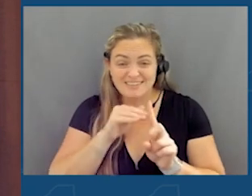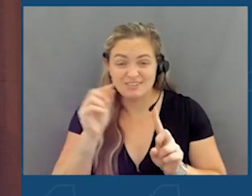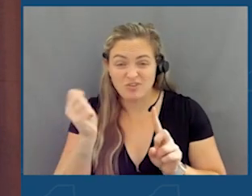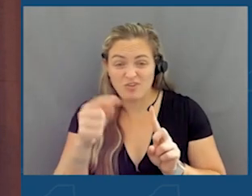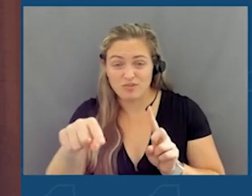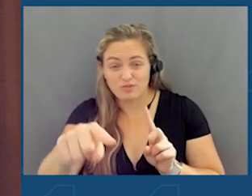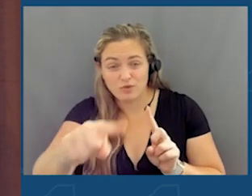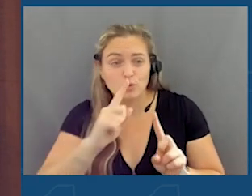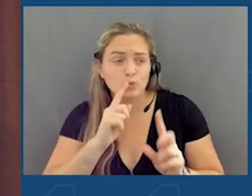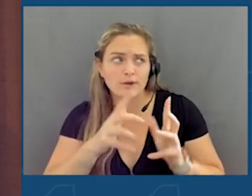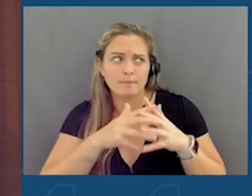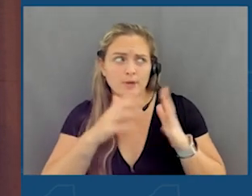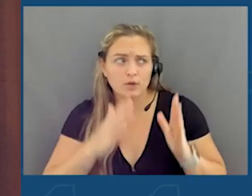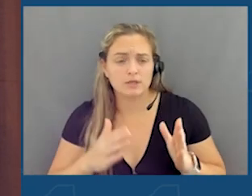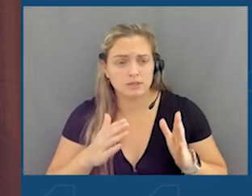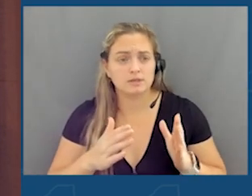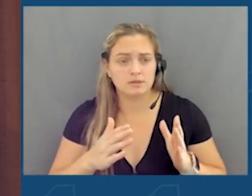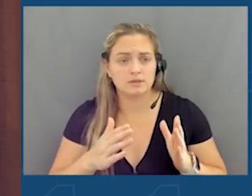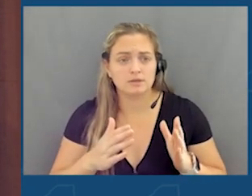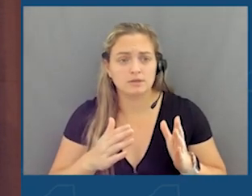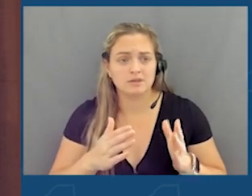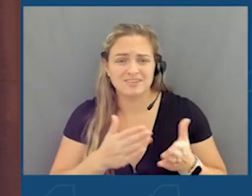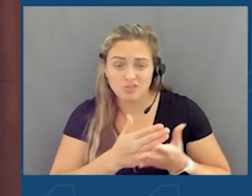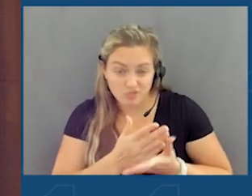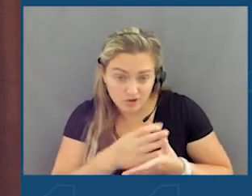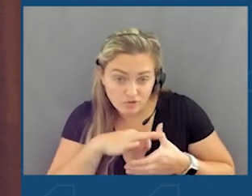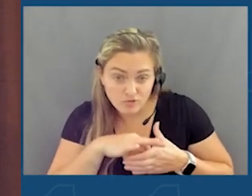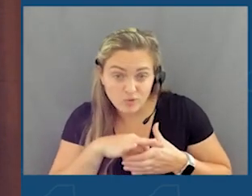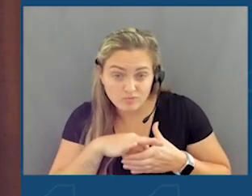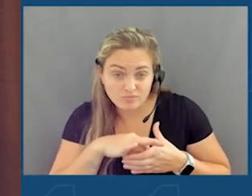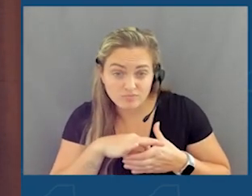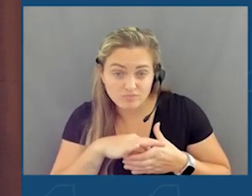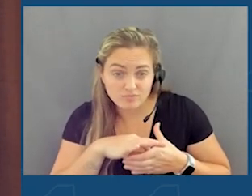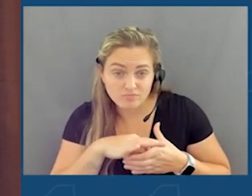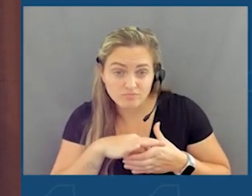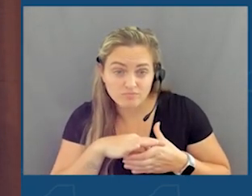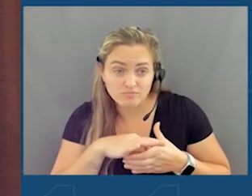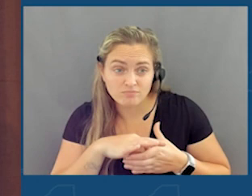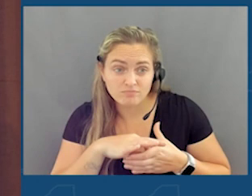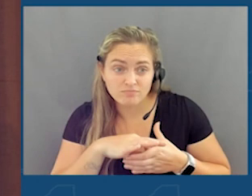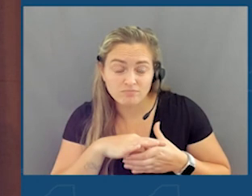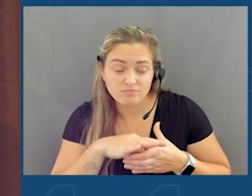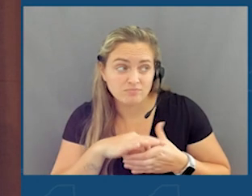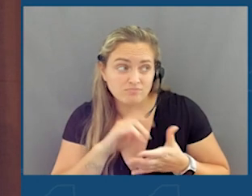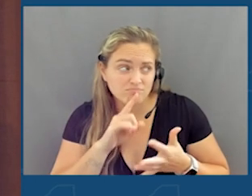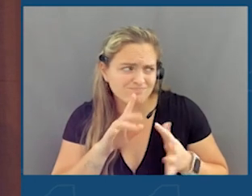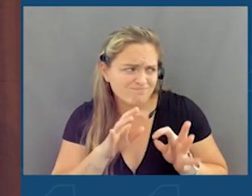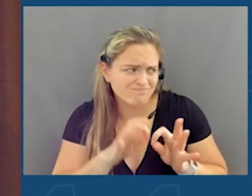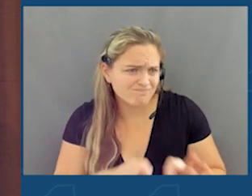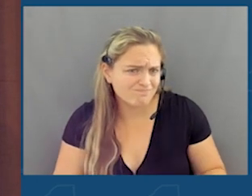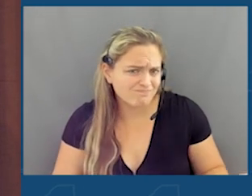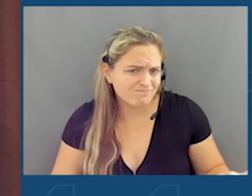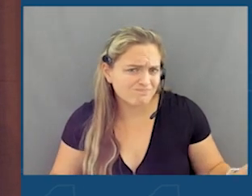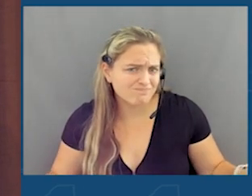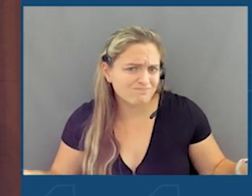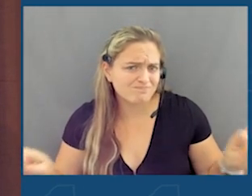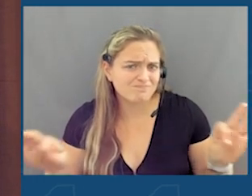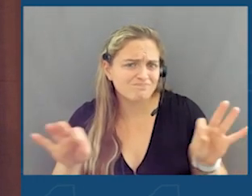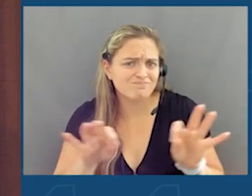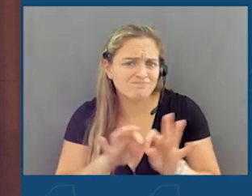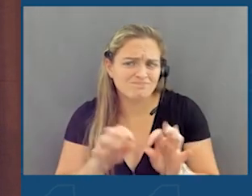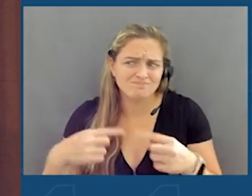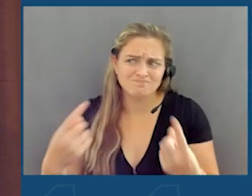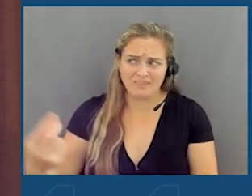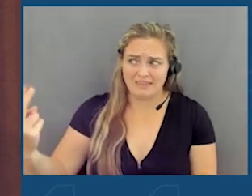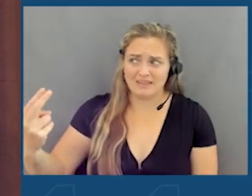all Americans, that the right to vote is so sacrosanct that throughout the history of